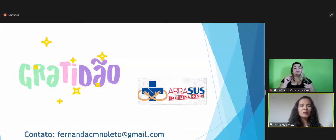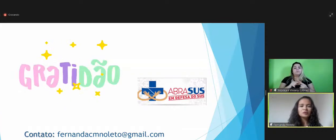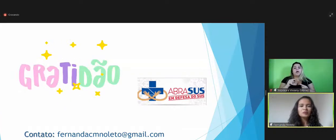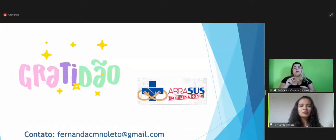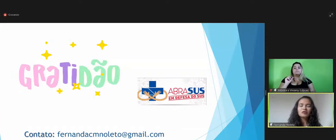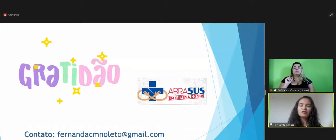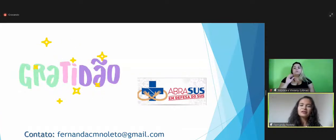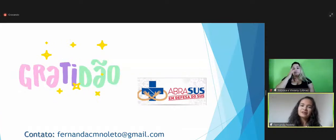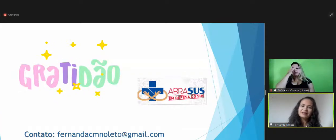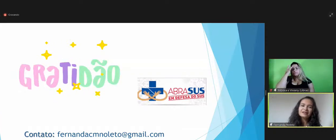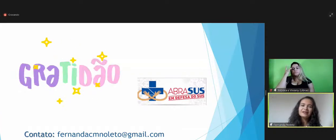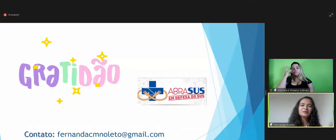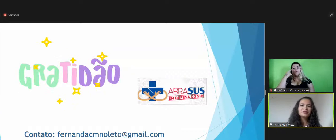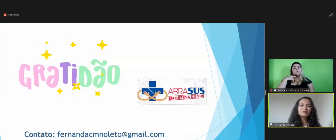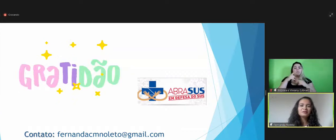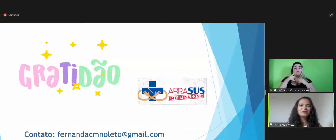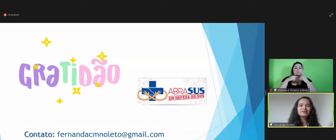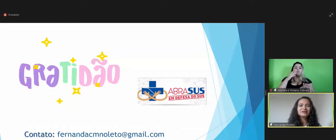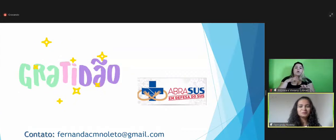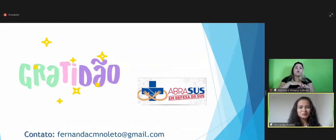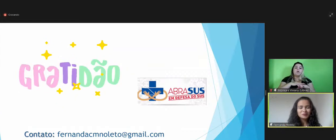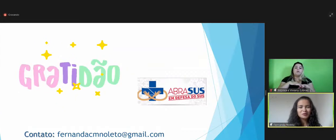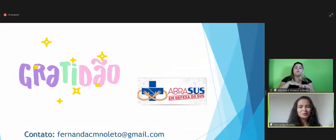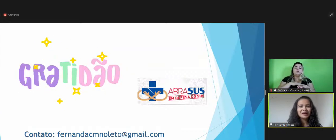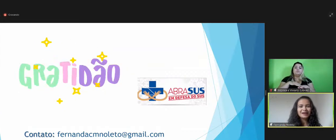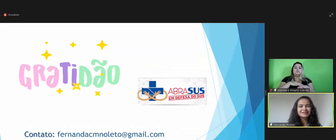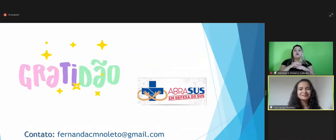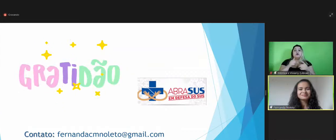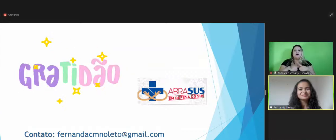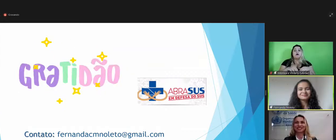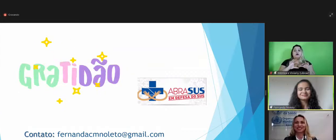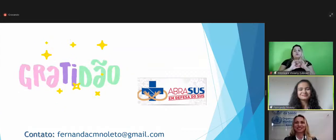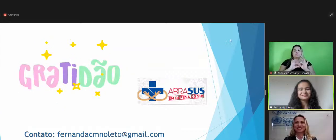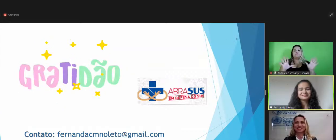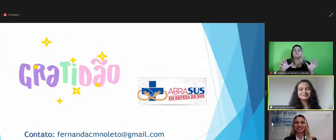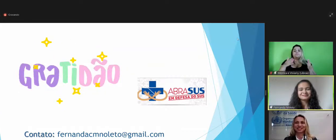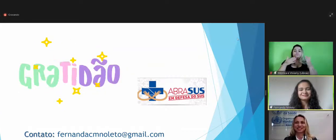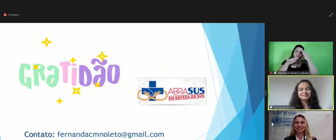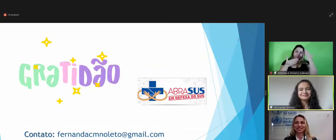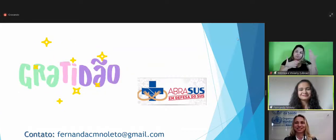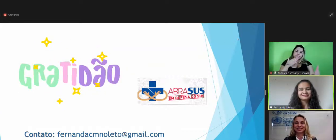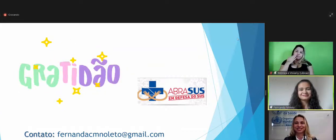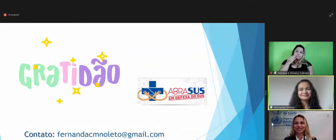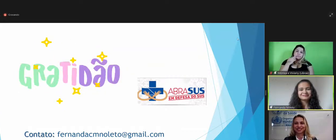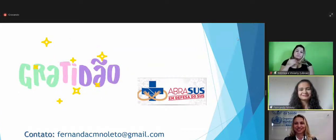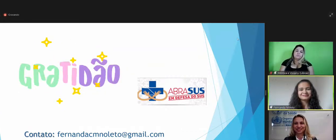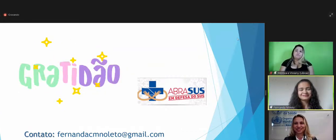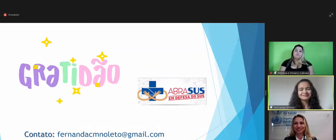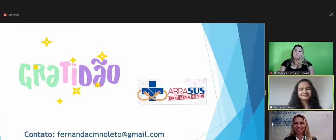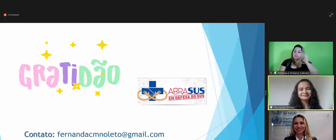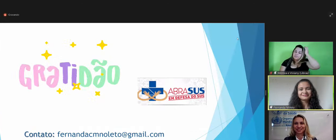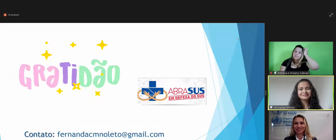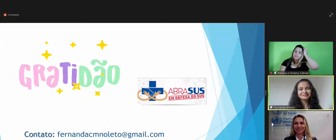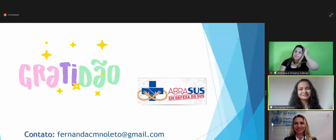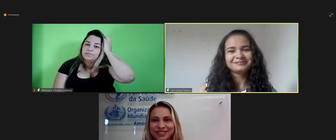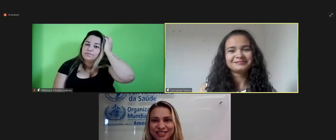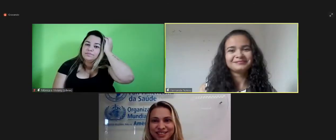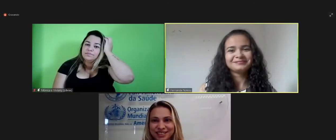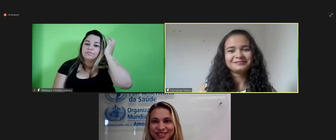contact address for those who want to share some experiences. I'm here available. So thank you very much.